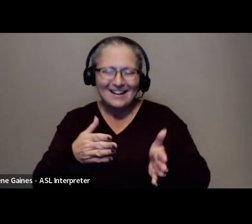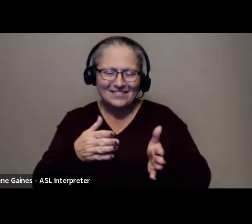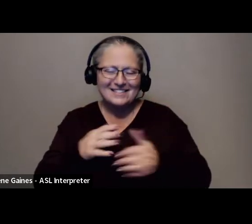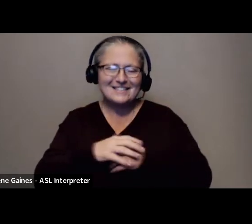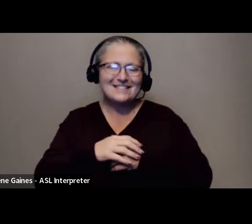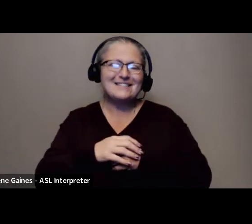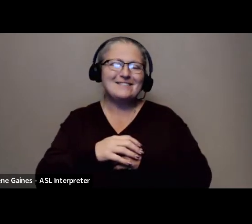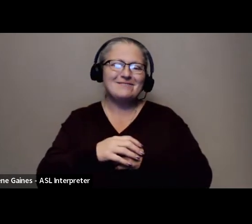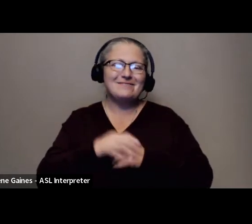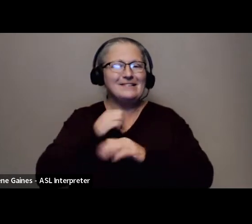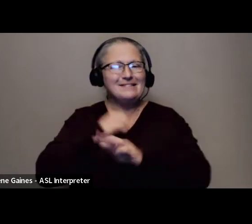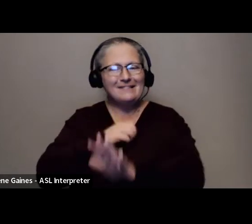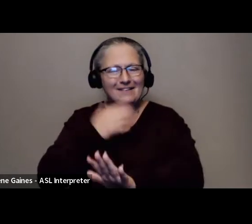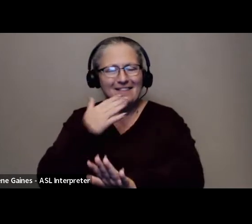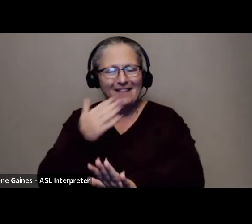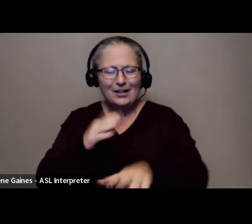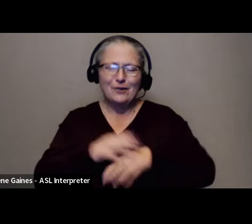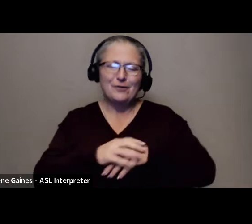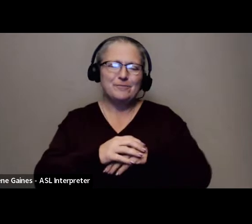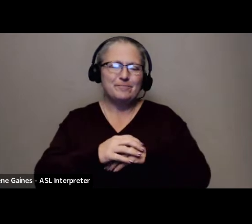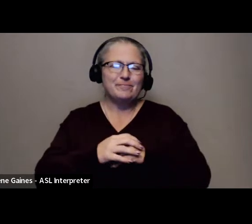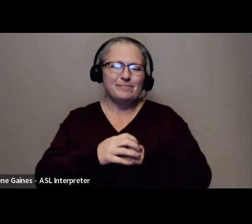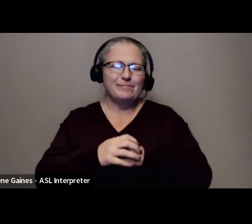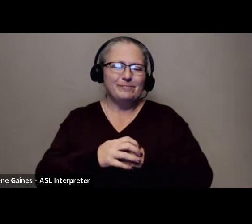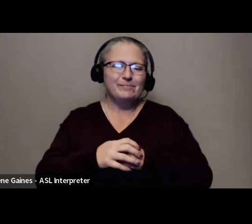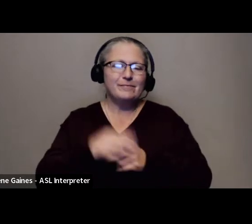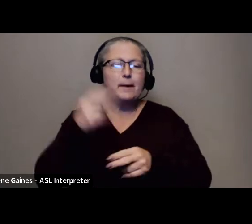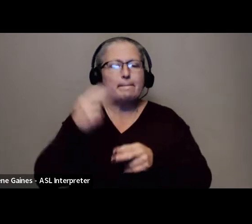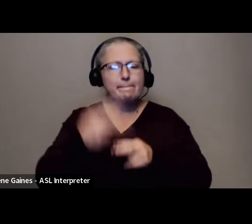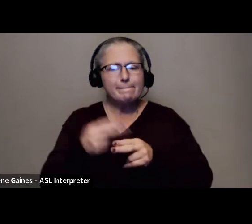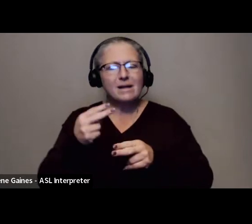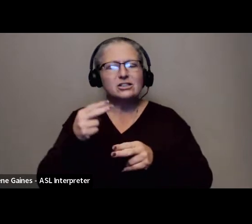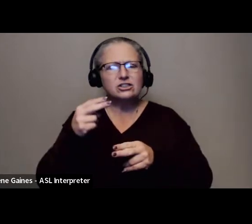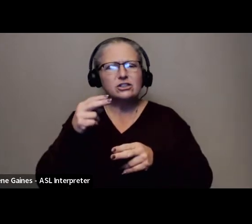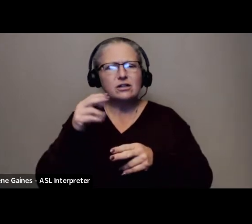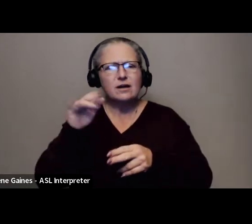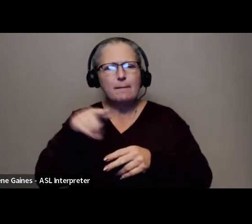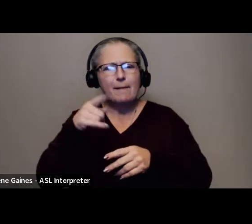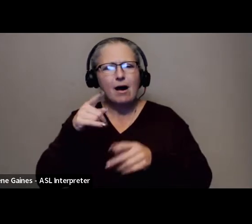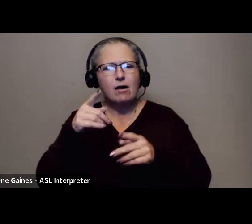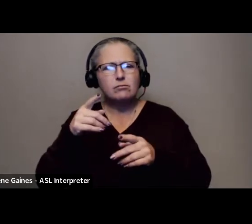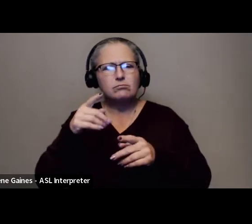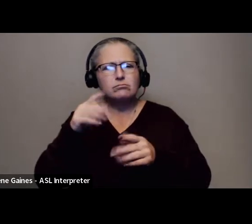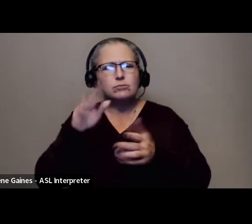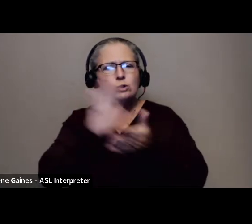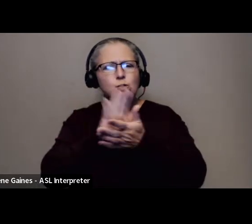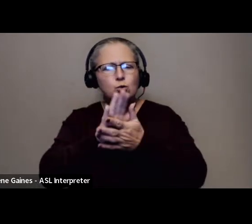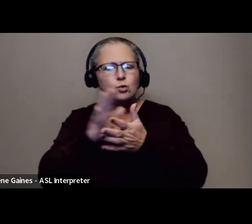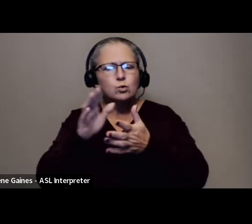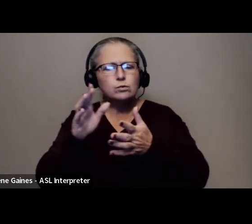Representatives. Thank you. Mentioned like cross-school,